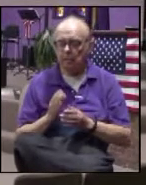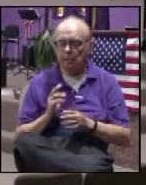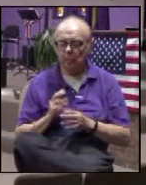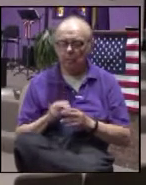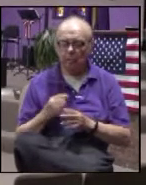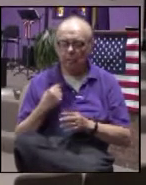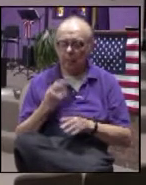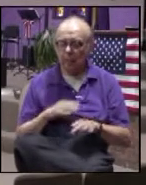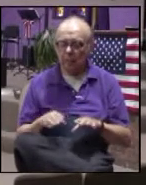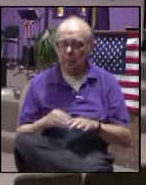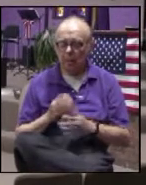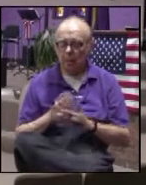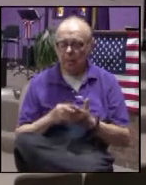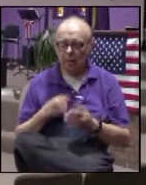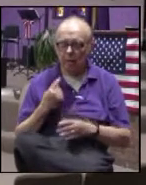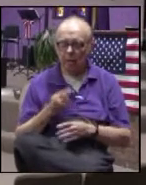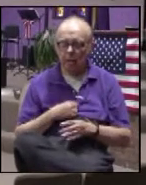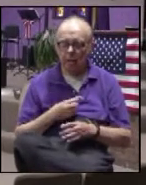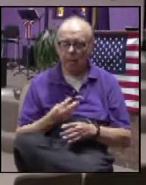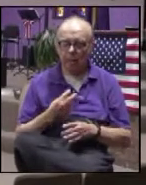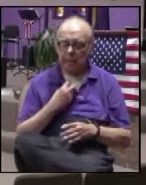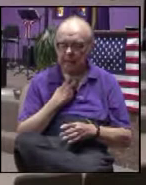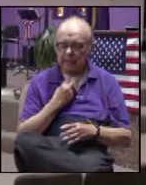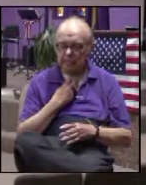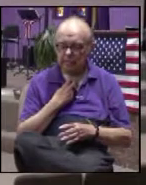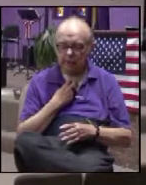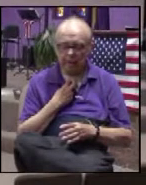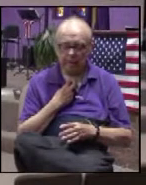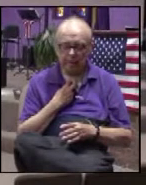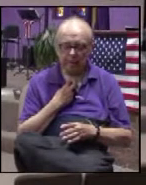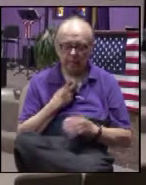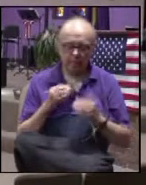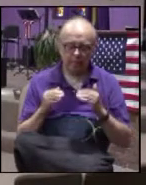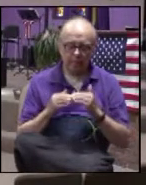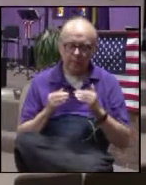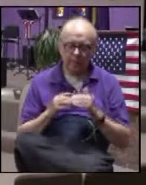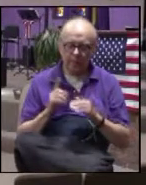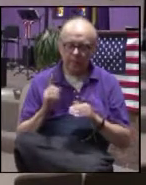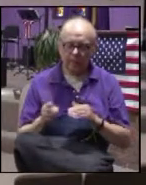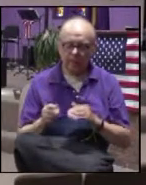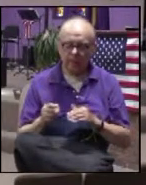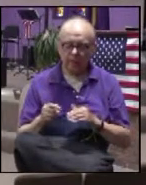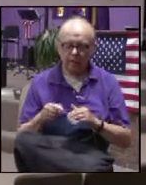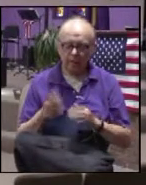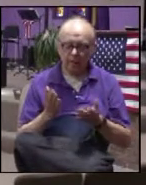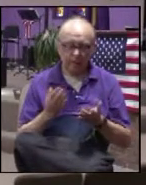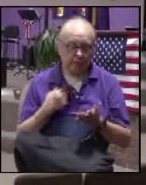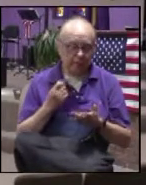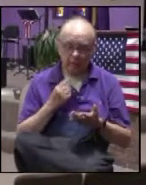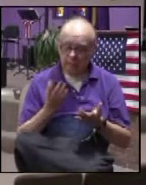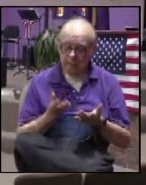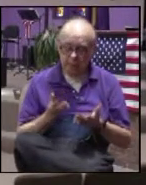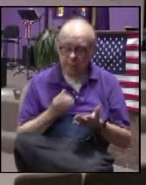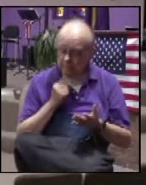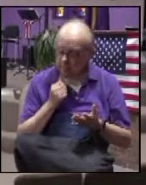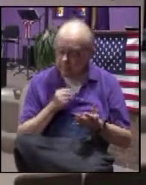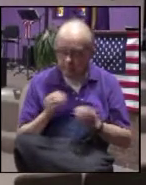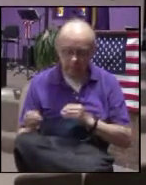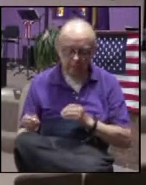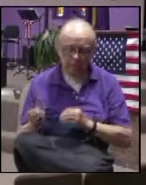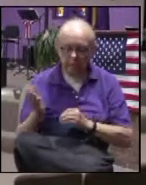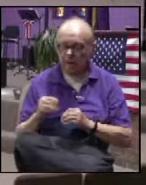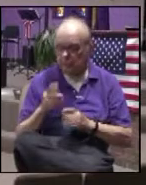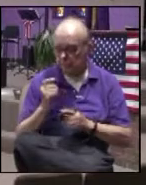us. Some of us are stuck in stage one. Yes, he's called us, we're willing, but that's as far as we've gone. We have never